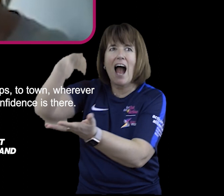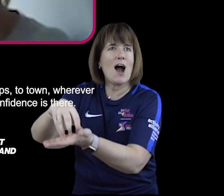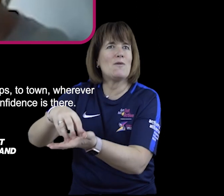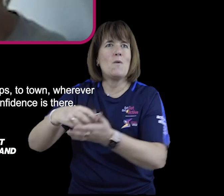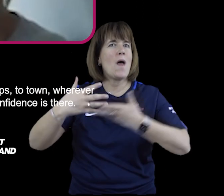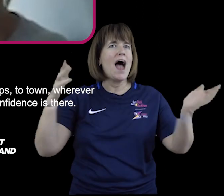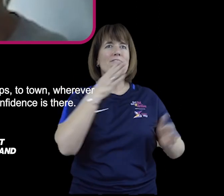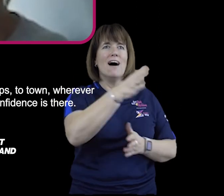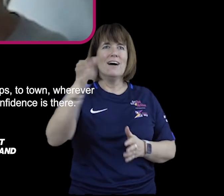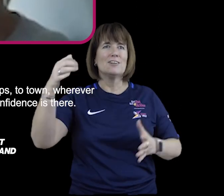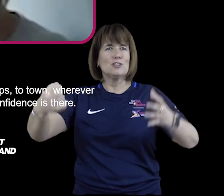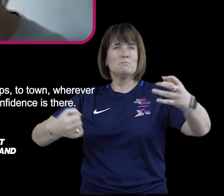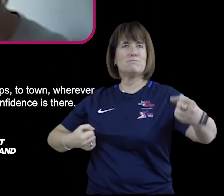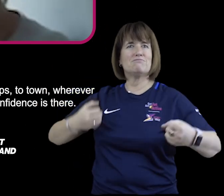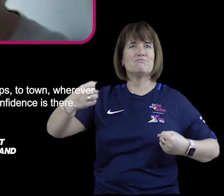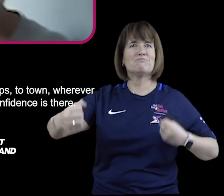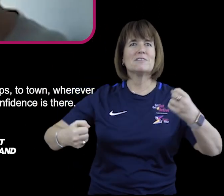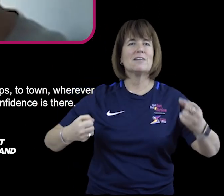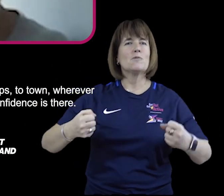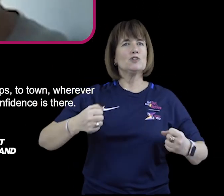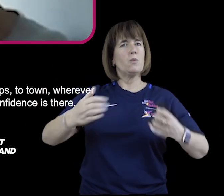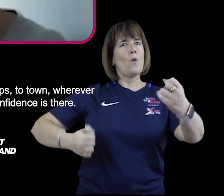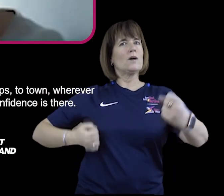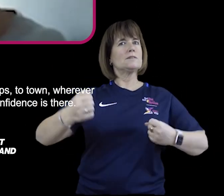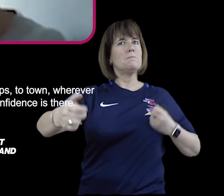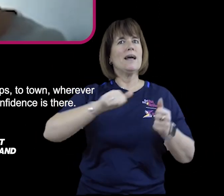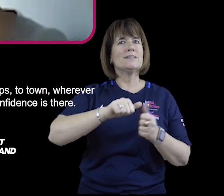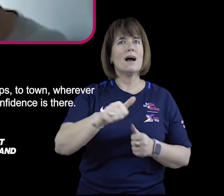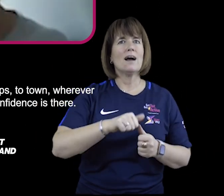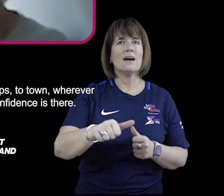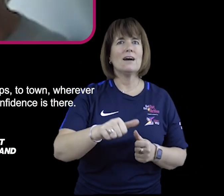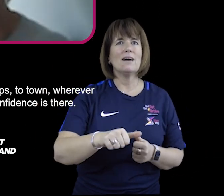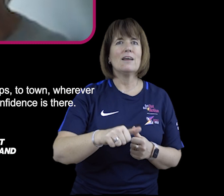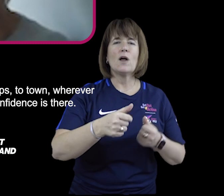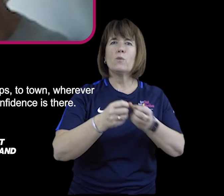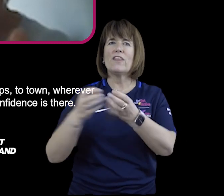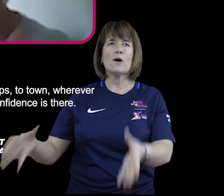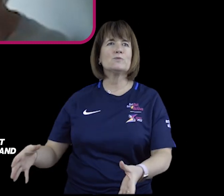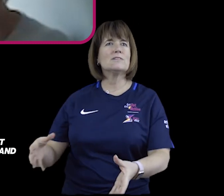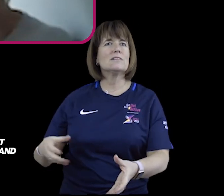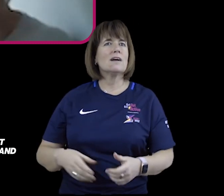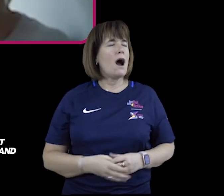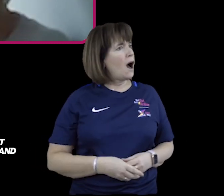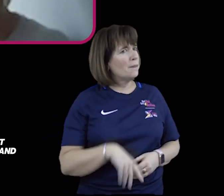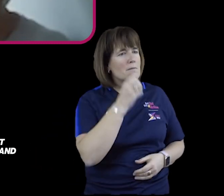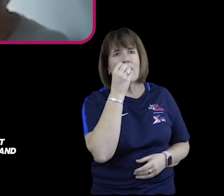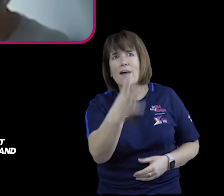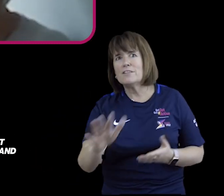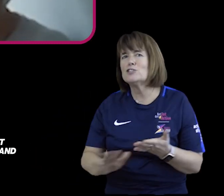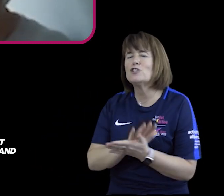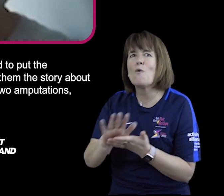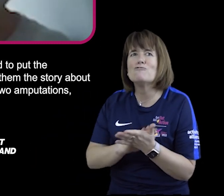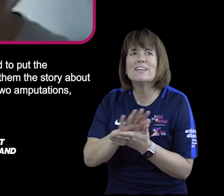goes, she takes them, because she walks better with them than without, and the confidence is there. That's a great story. A lot of it is